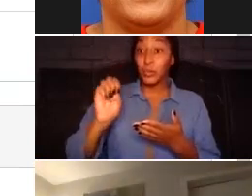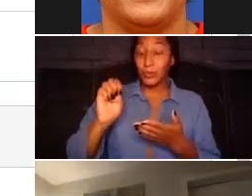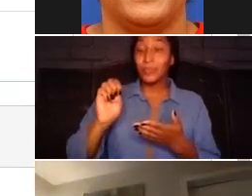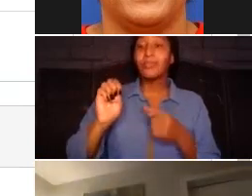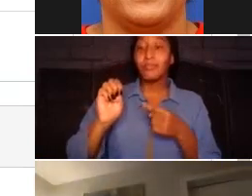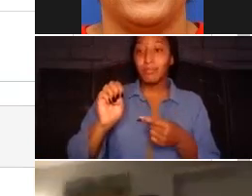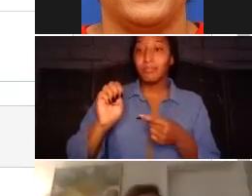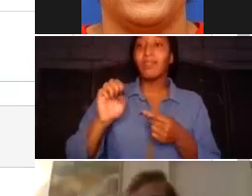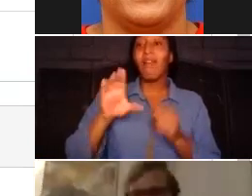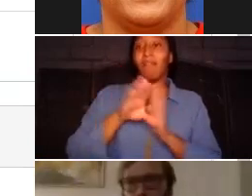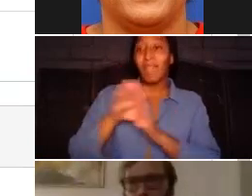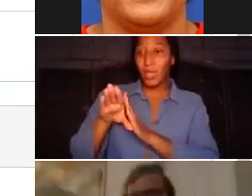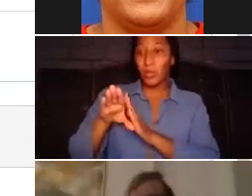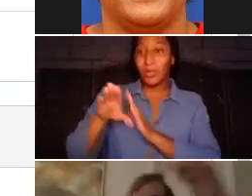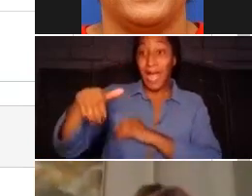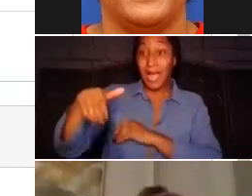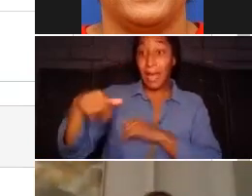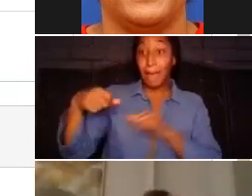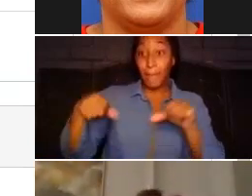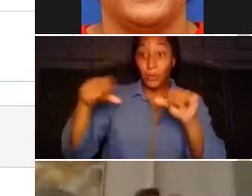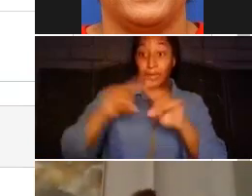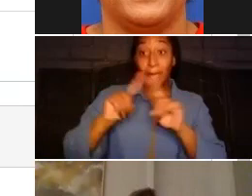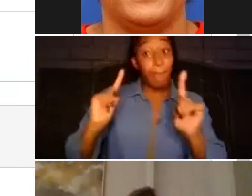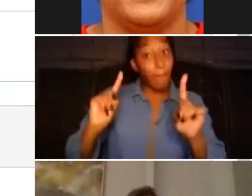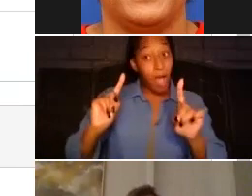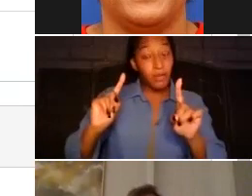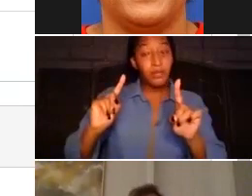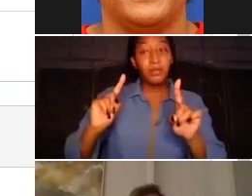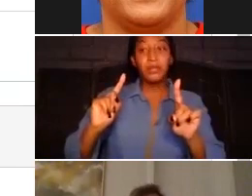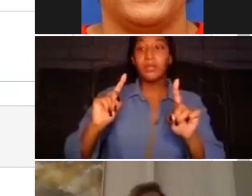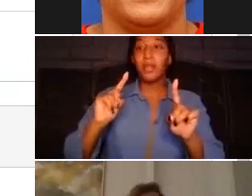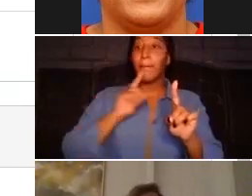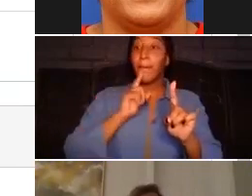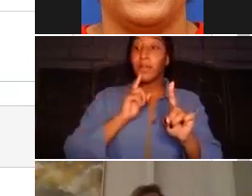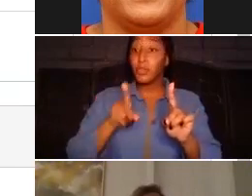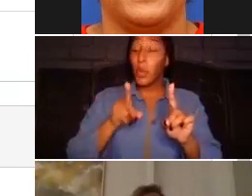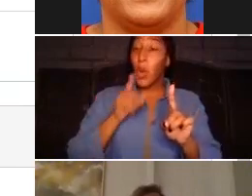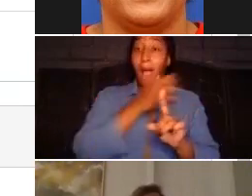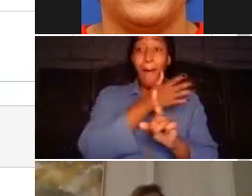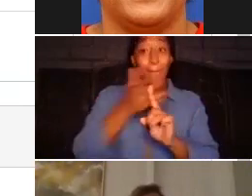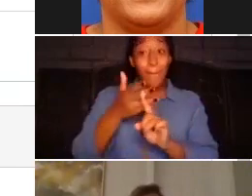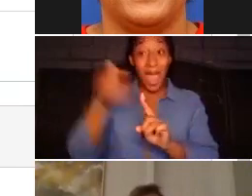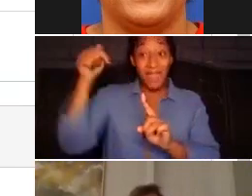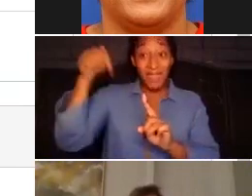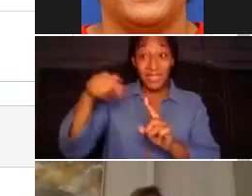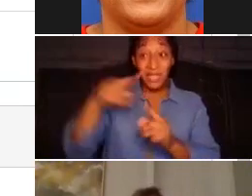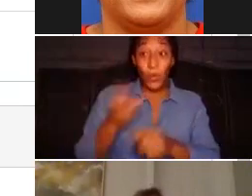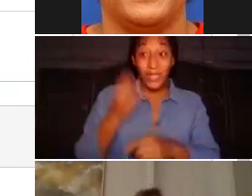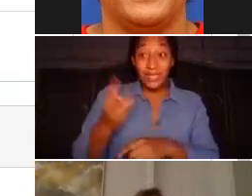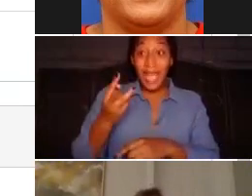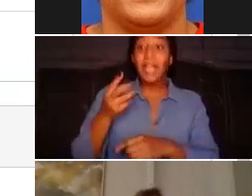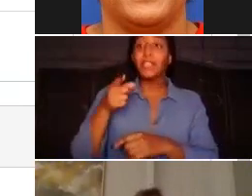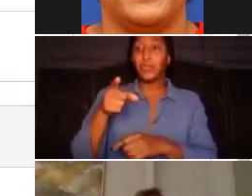discussion. We'll talk about the project. You come prepared with your questions. I'll come prepared with some